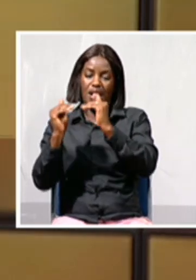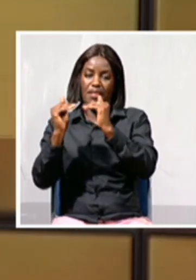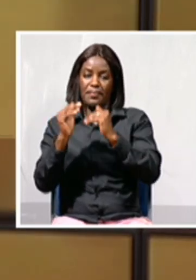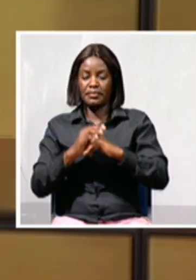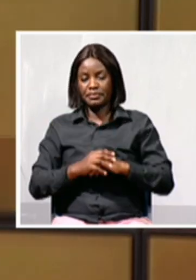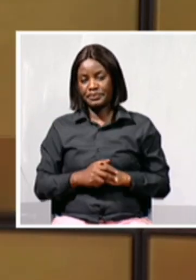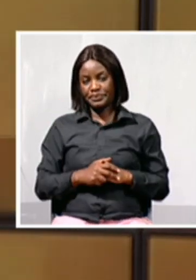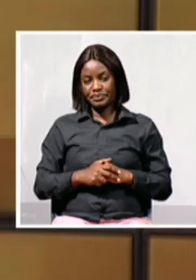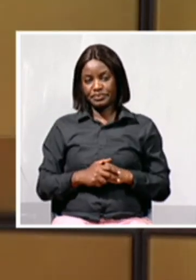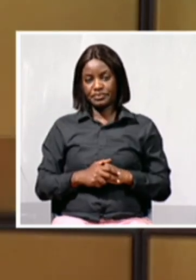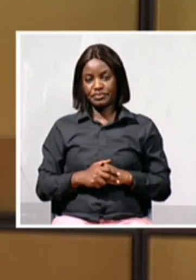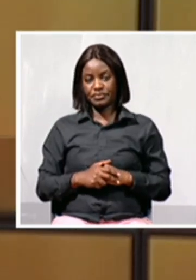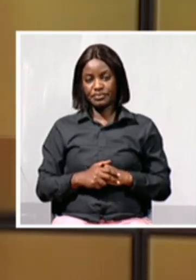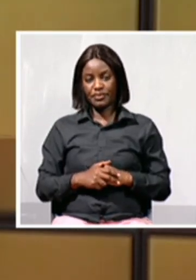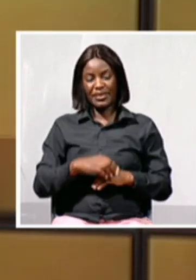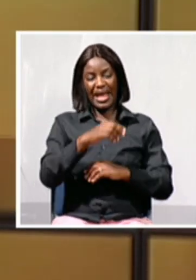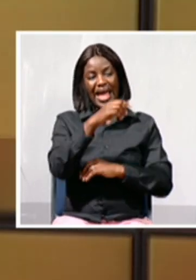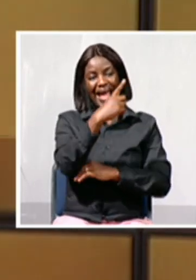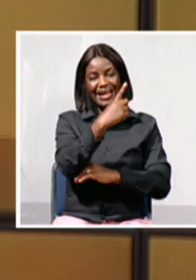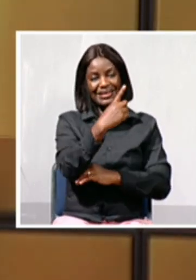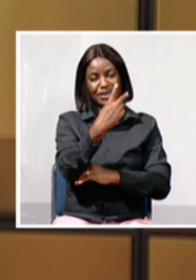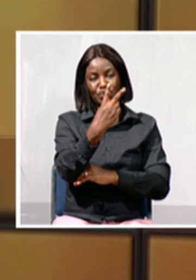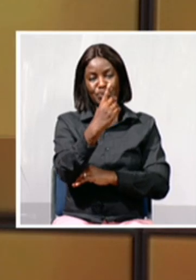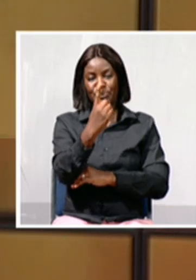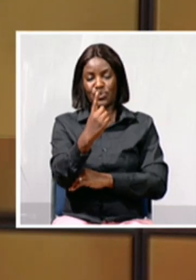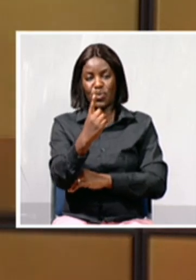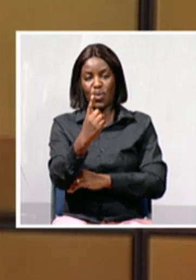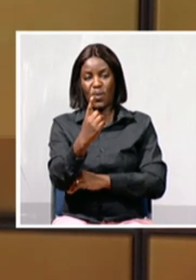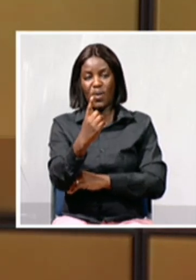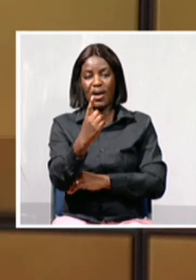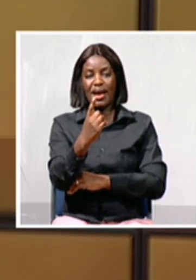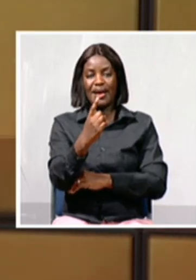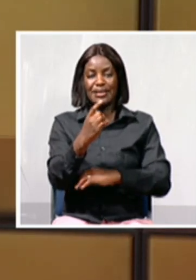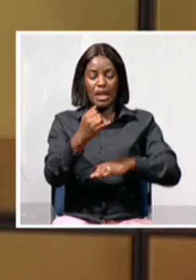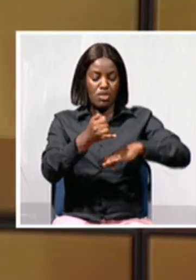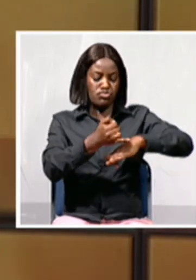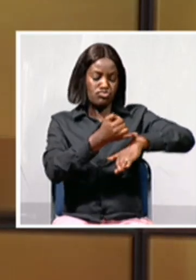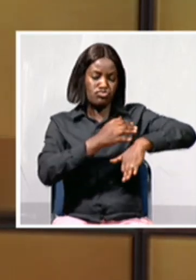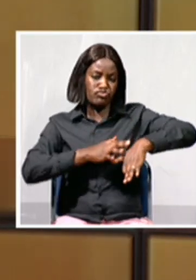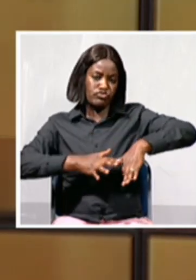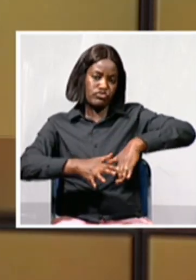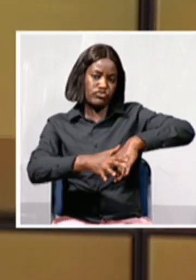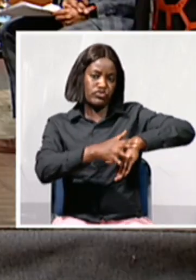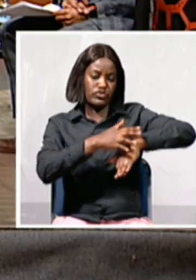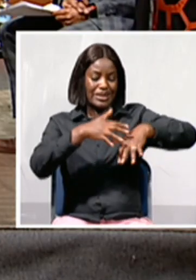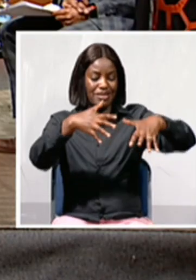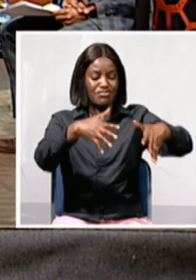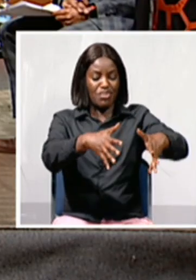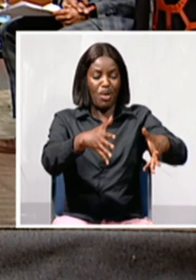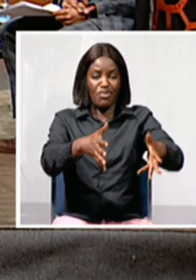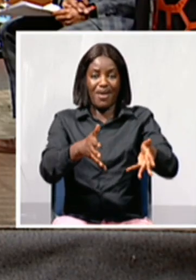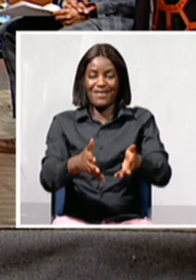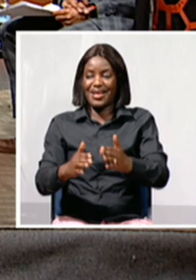officers in all the 121 constituencies, deploy them, and then they go from village to village, house to house to